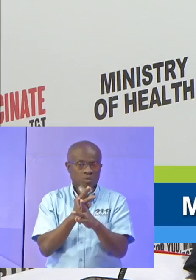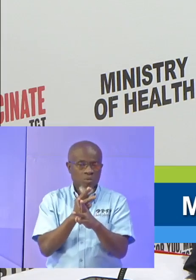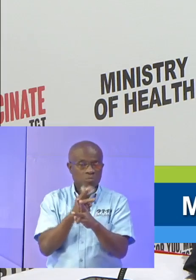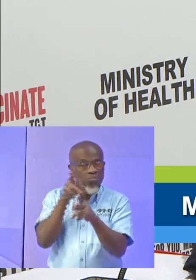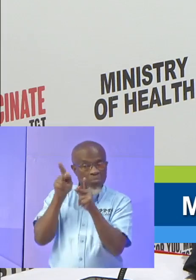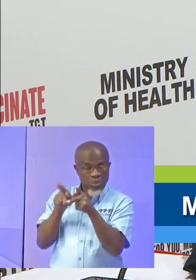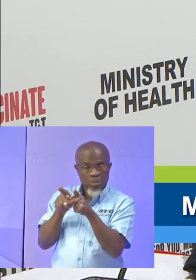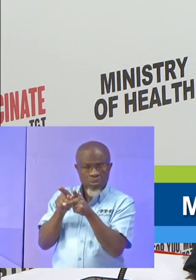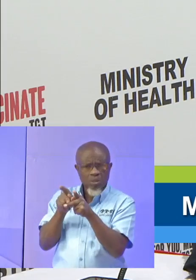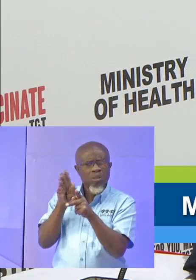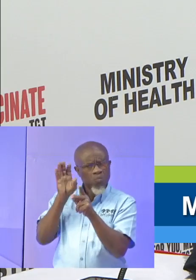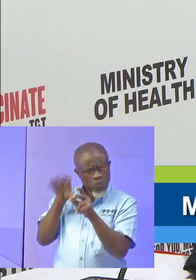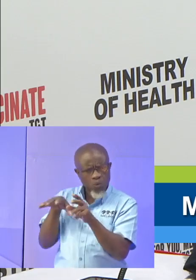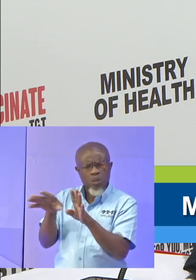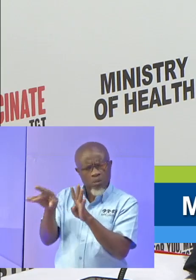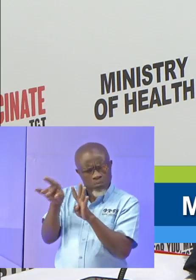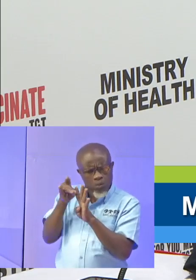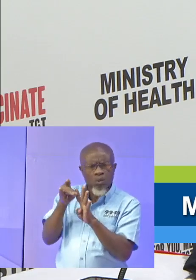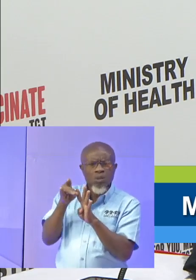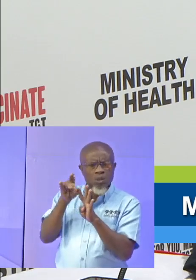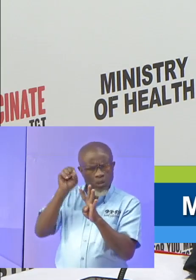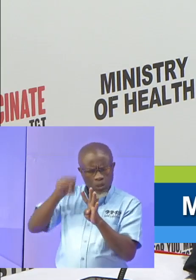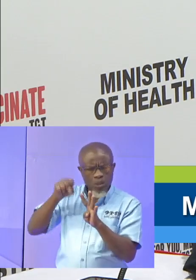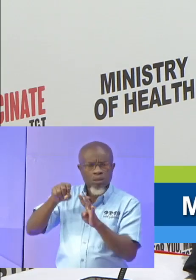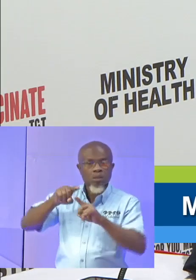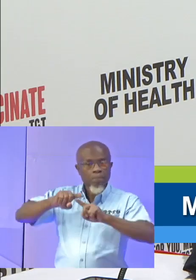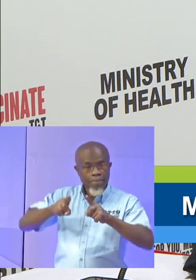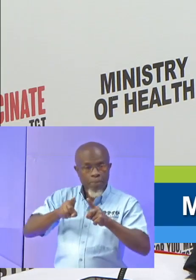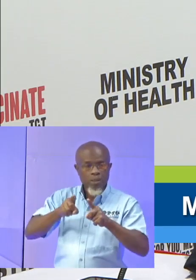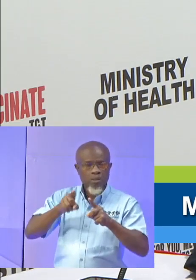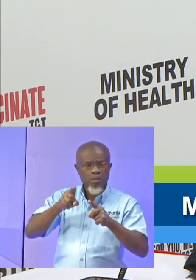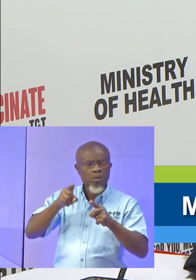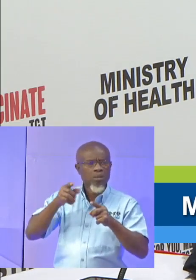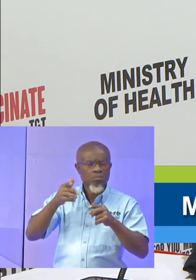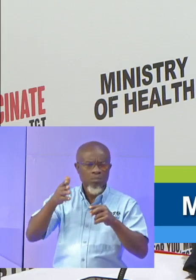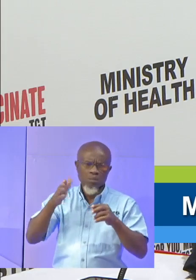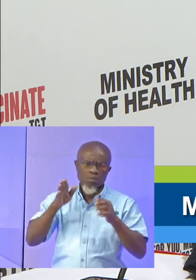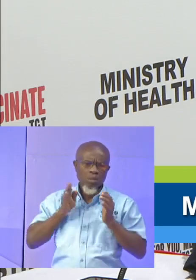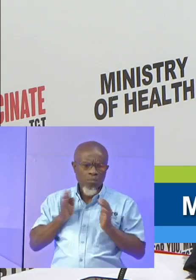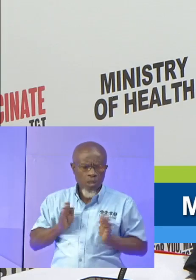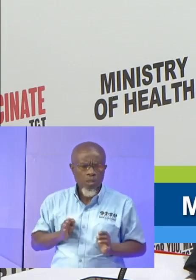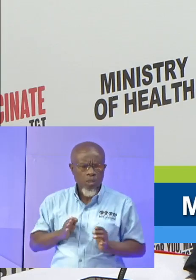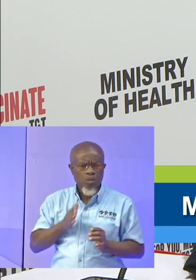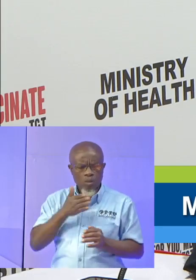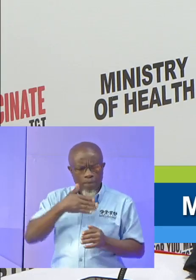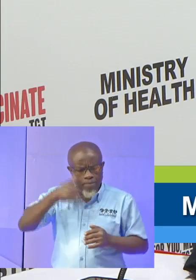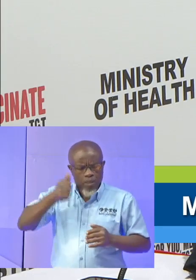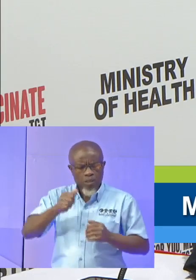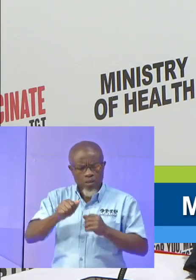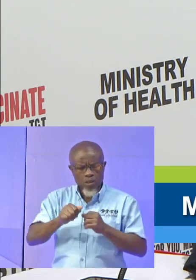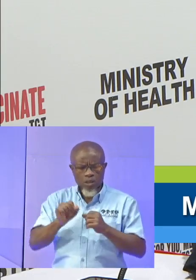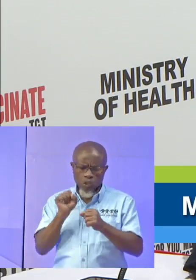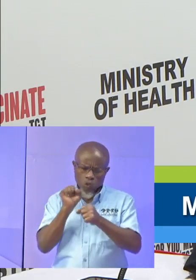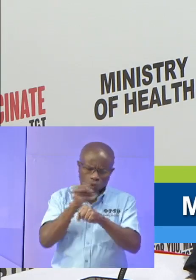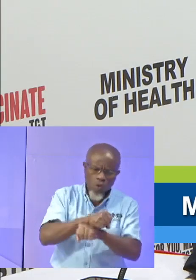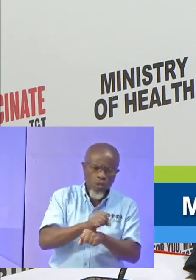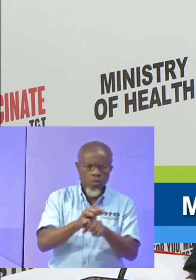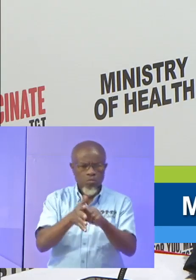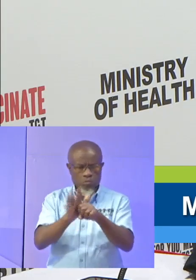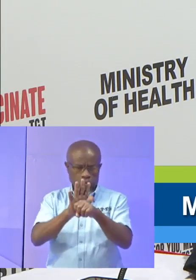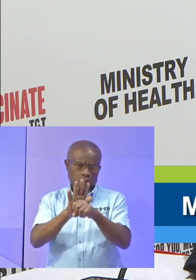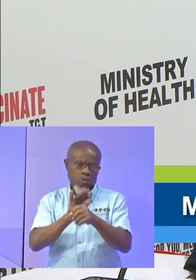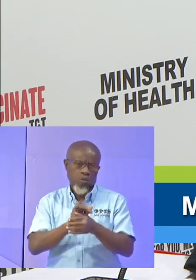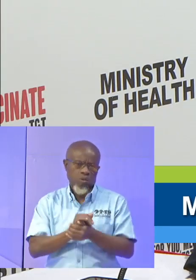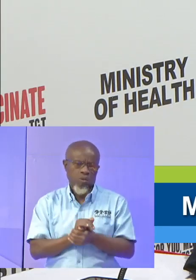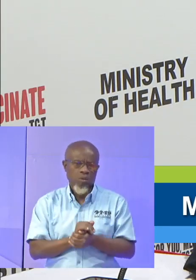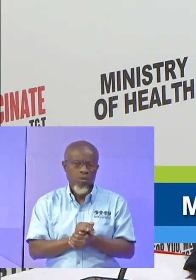much milder because of the protection offered from vaccination, and therefore the hospitalization and the deaths will definitely fall, and that's the